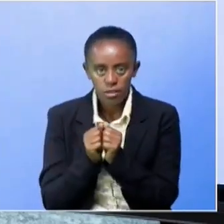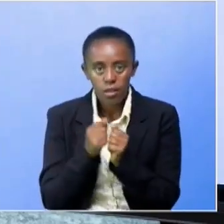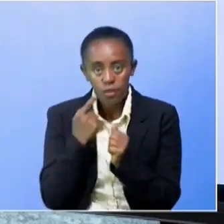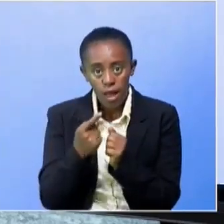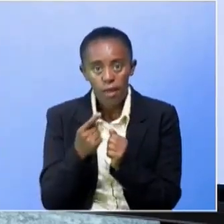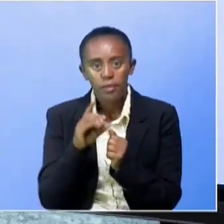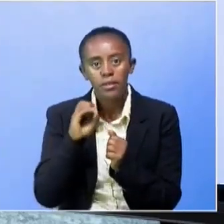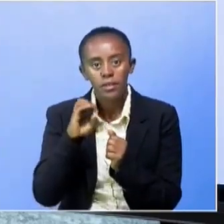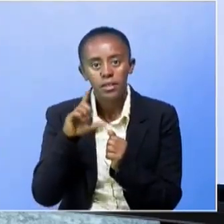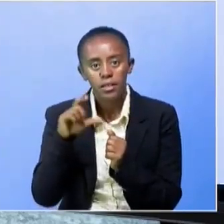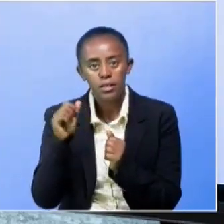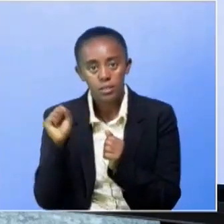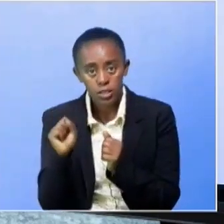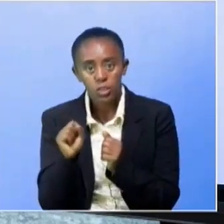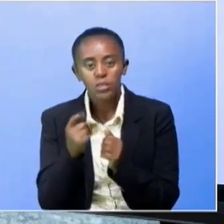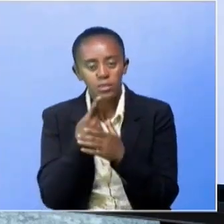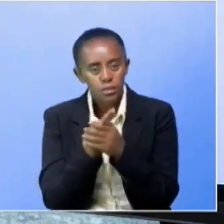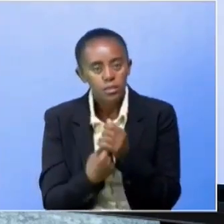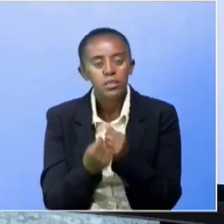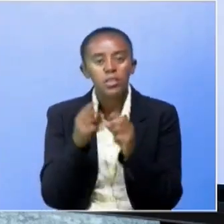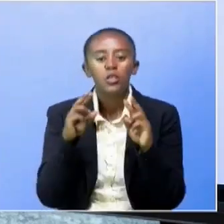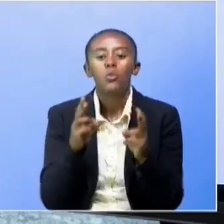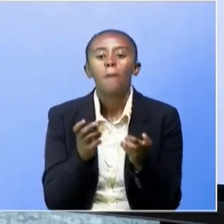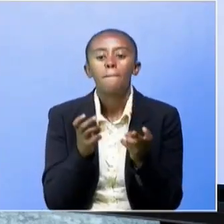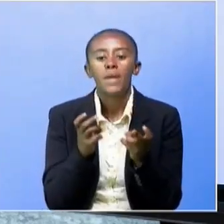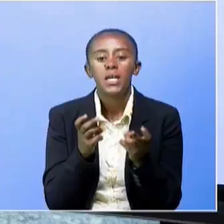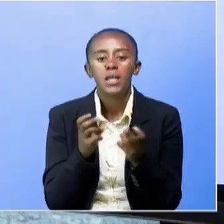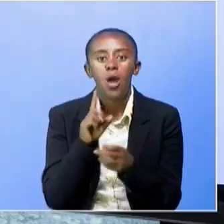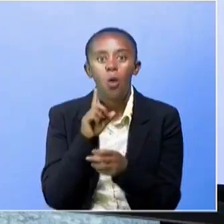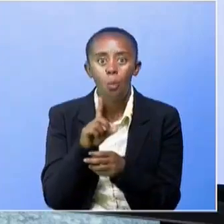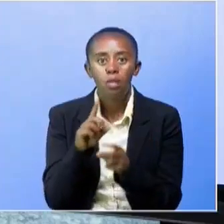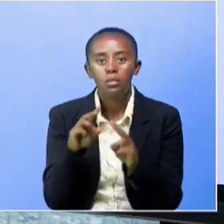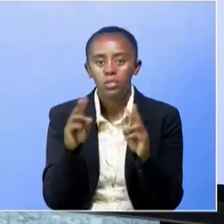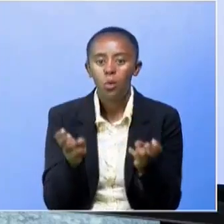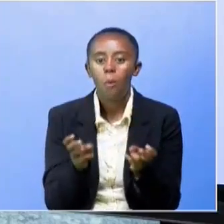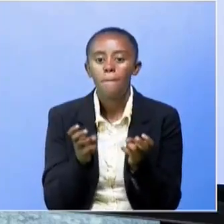with a single topic, one topic.